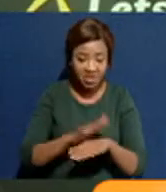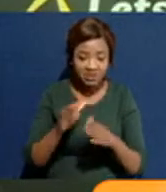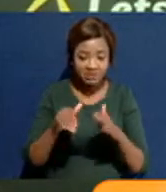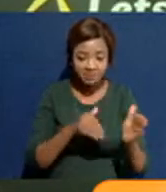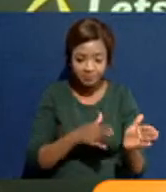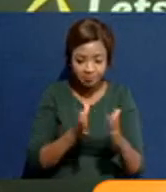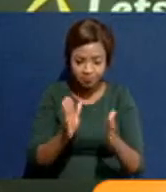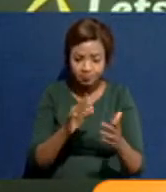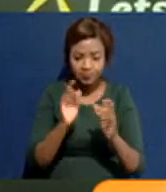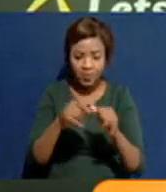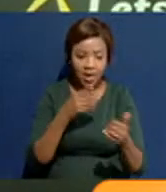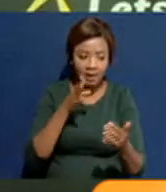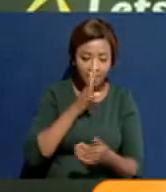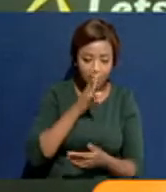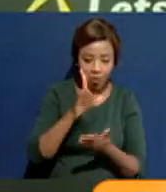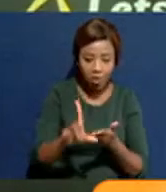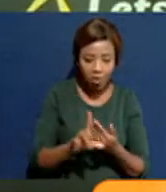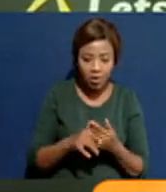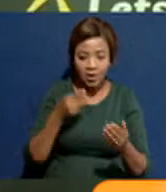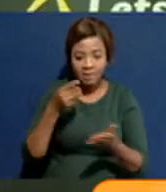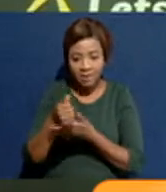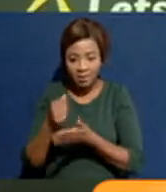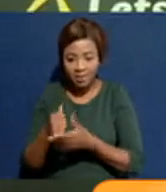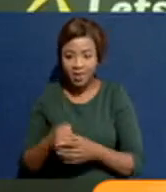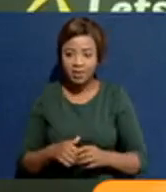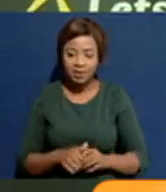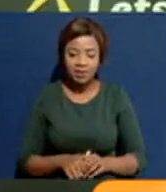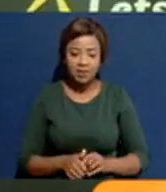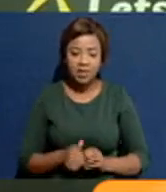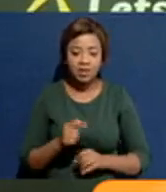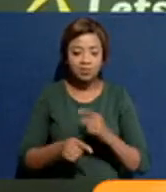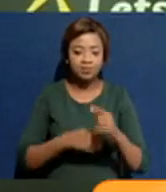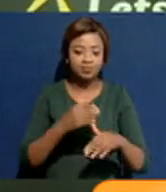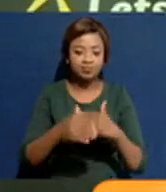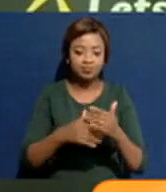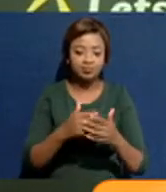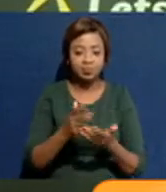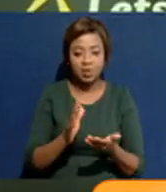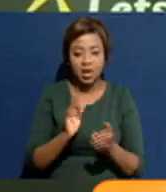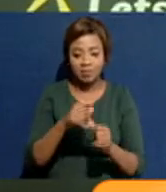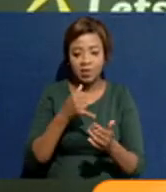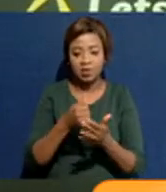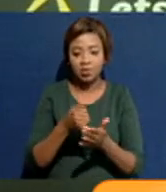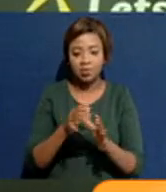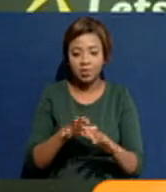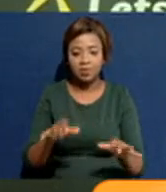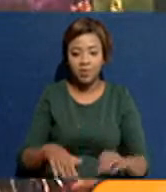to borrow, repay, clean up their record so that they can get reintroduced into the formal market